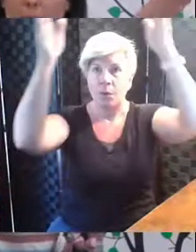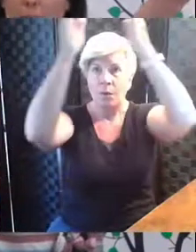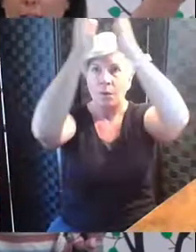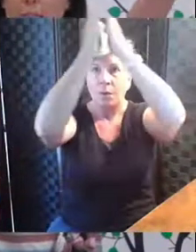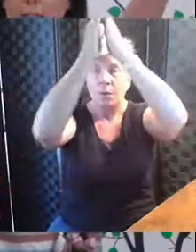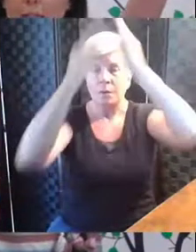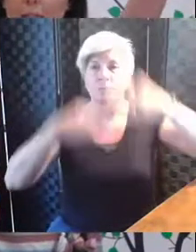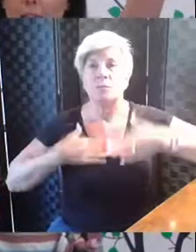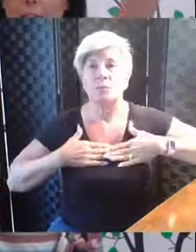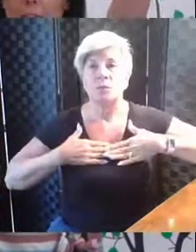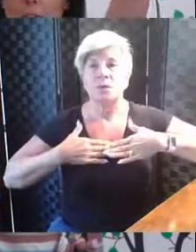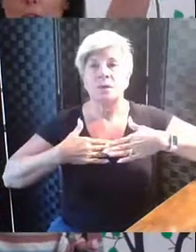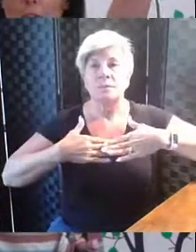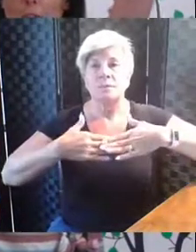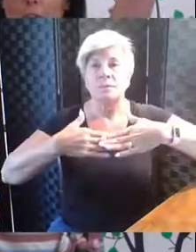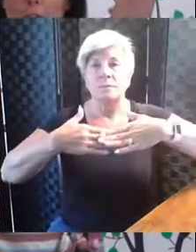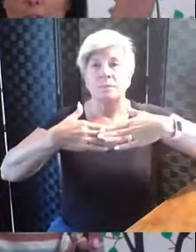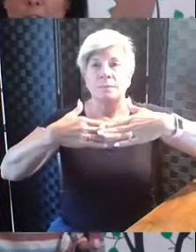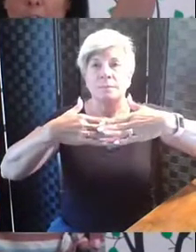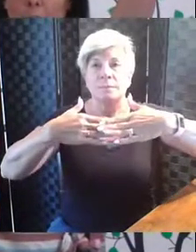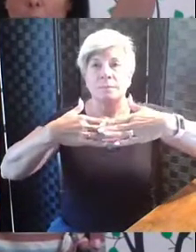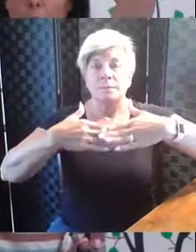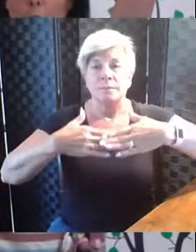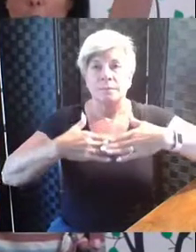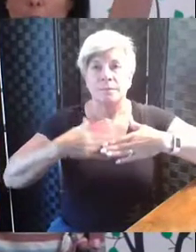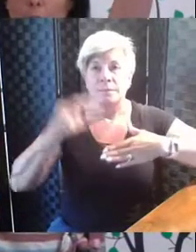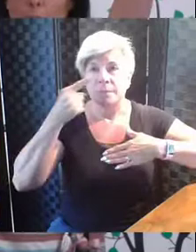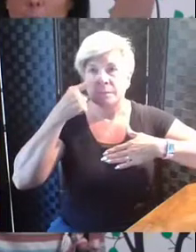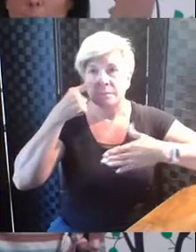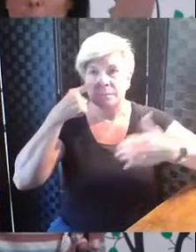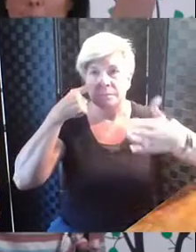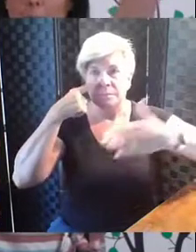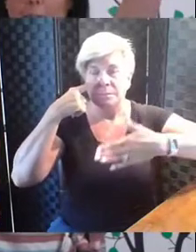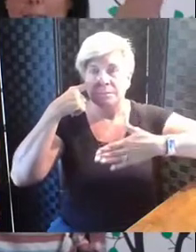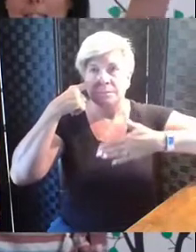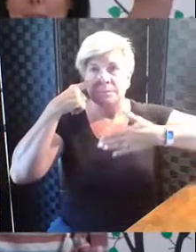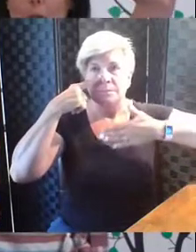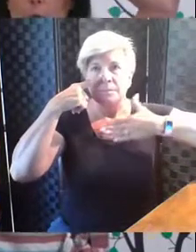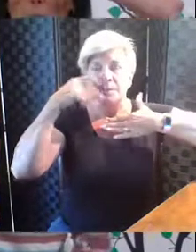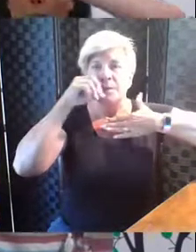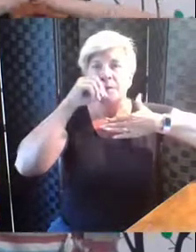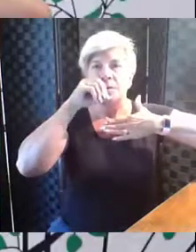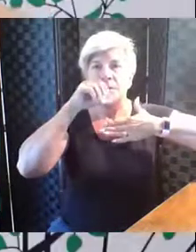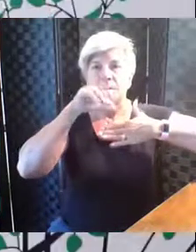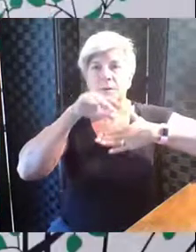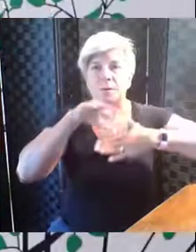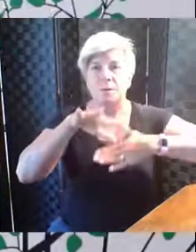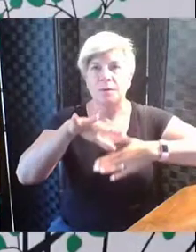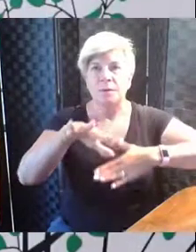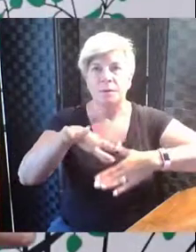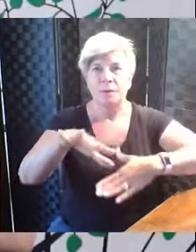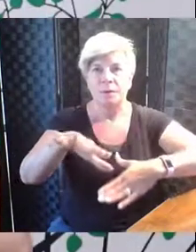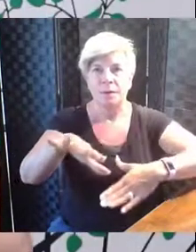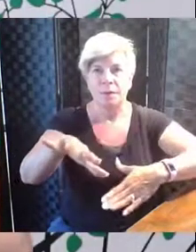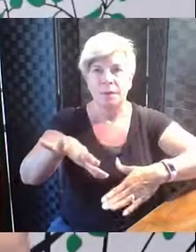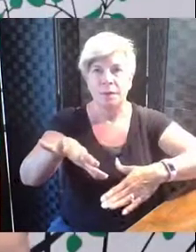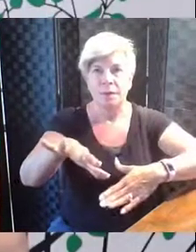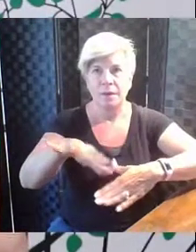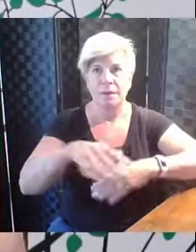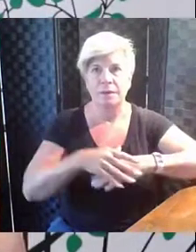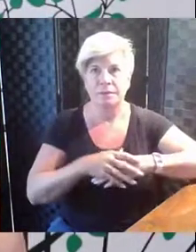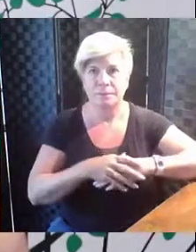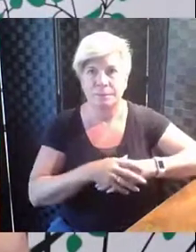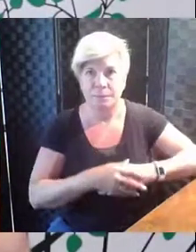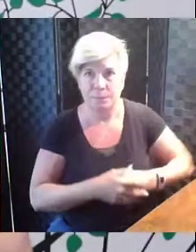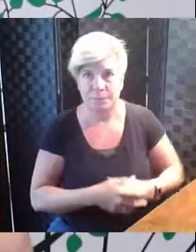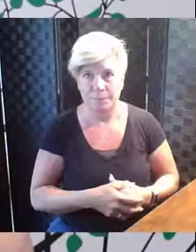going to take a nice big inhale, and then we're going to hold it up here, and then we're going to exhale. We're going to blow that air out as we bring our